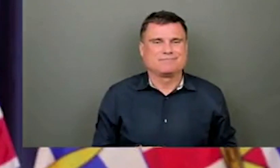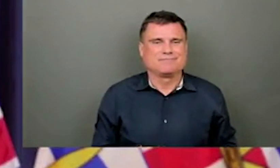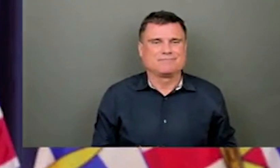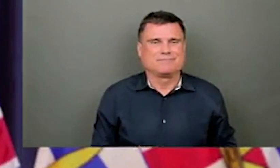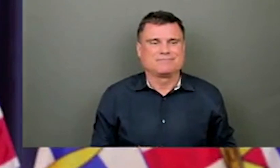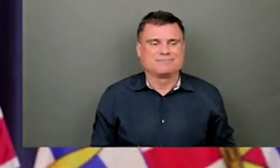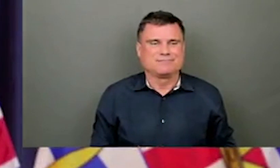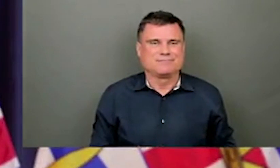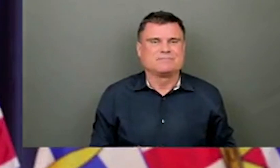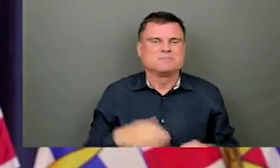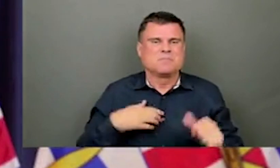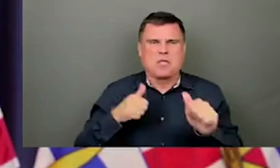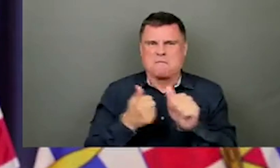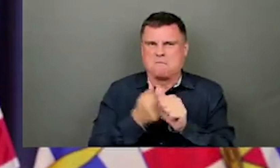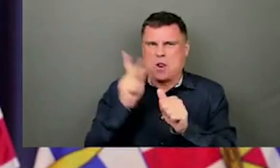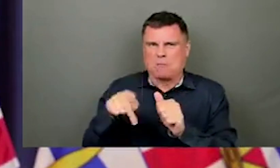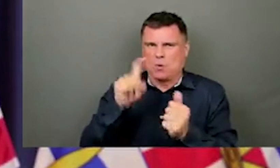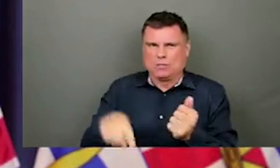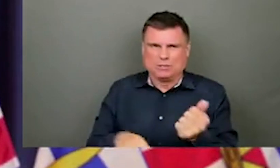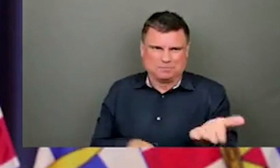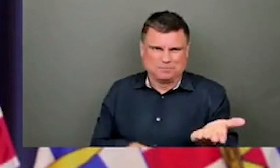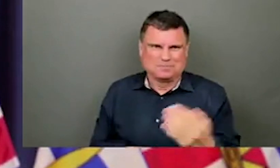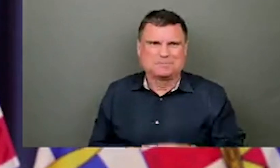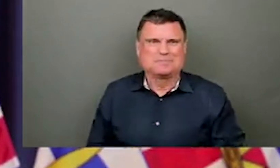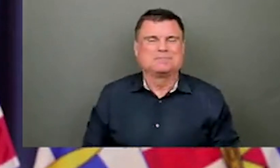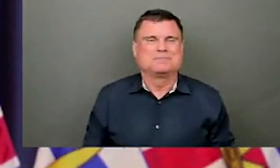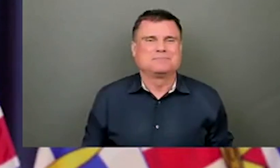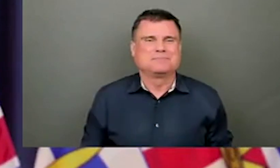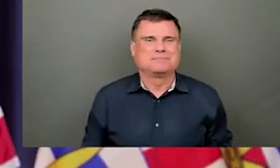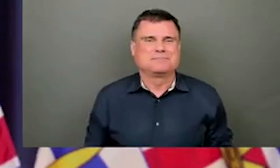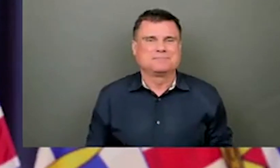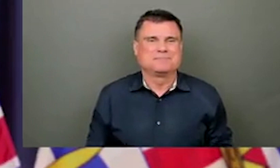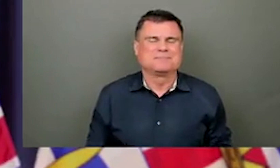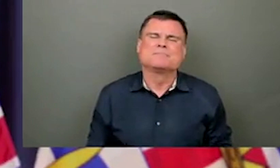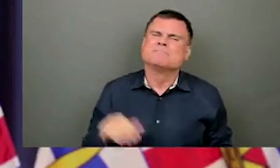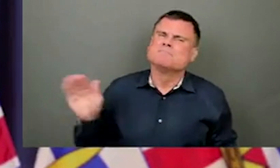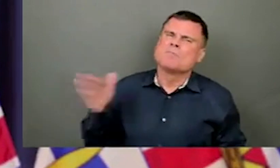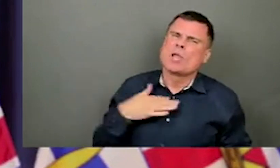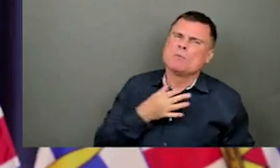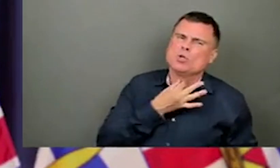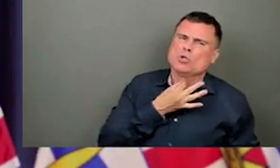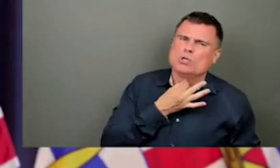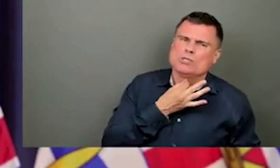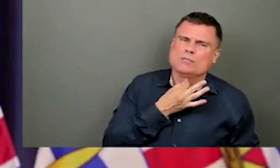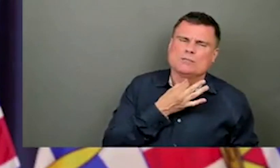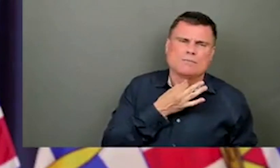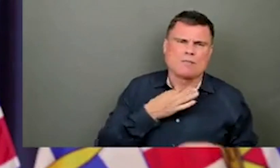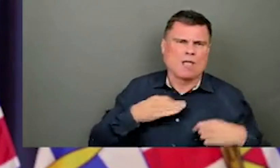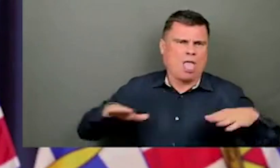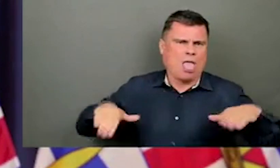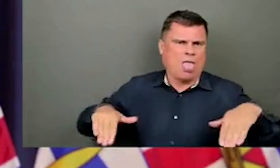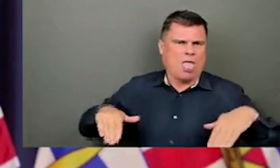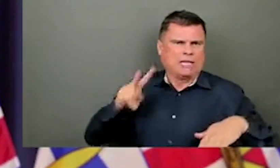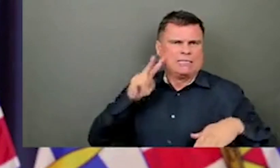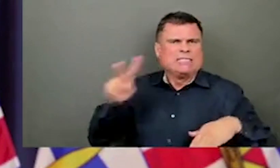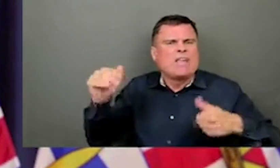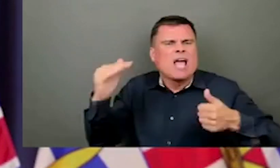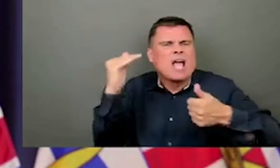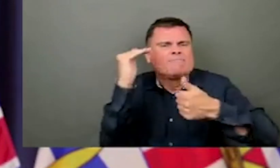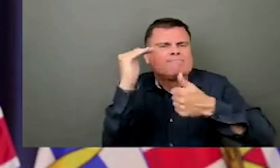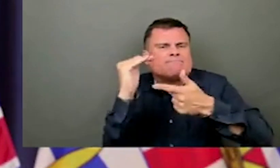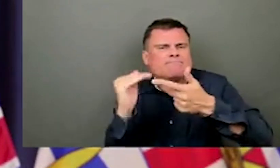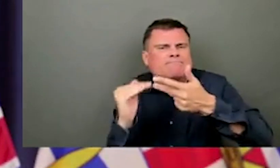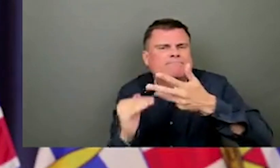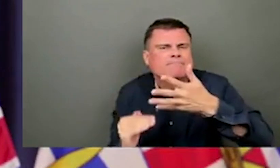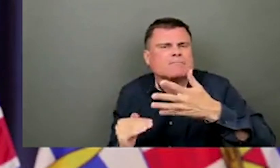I do. I was also asking about, I'm just curious about exemptions. I haven't had a whole chance to look at all the details here, but if someone cannot be